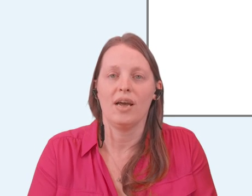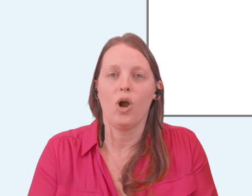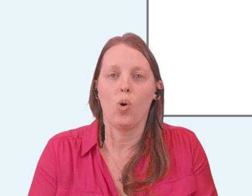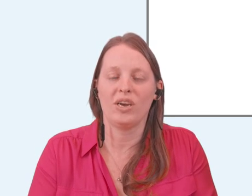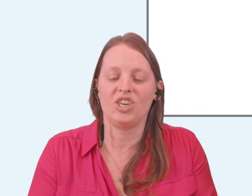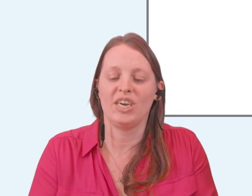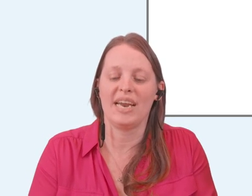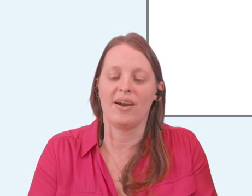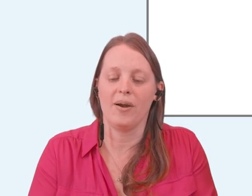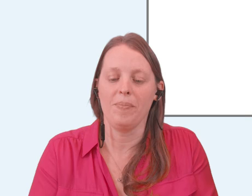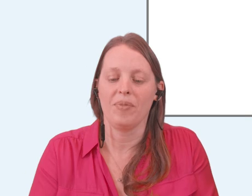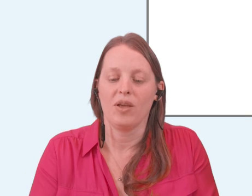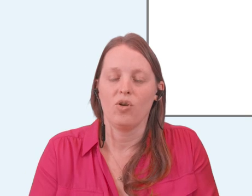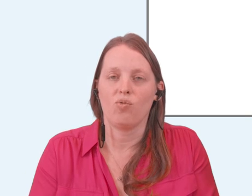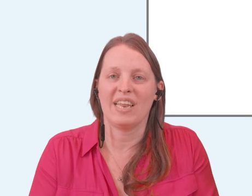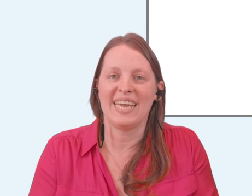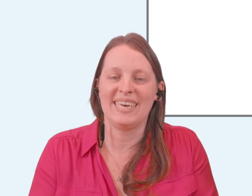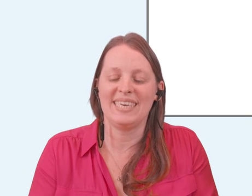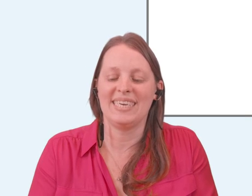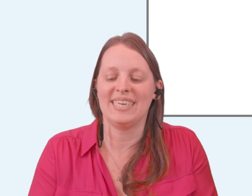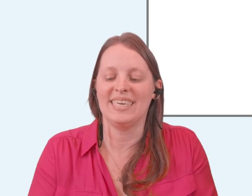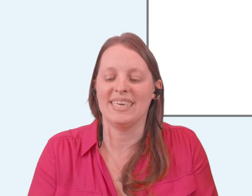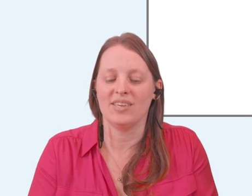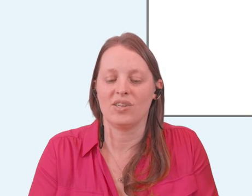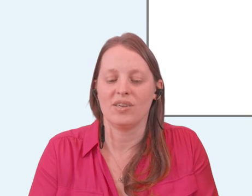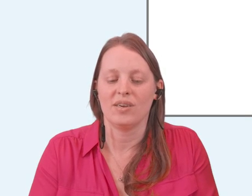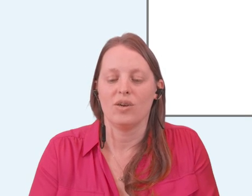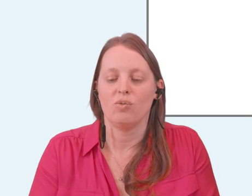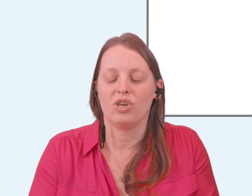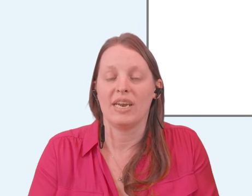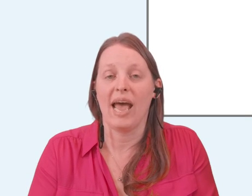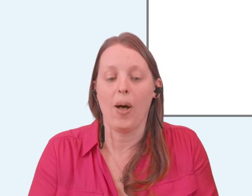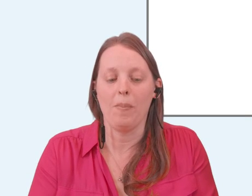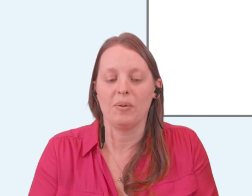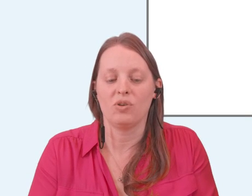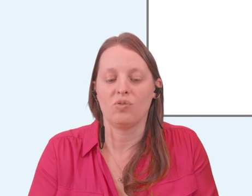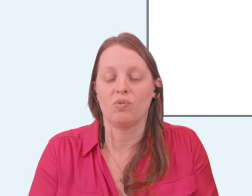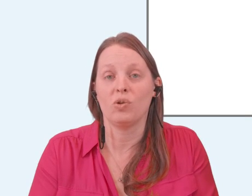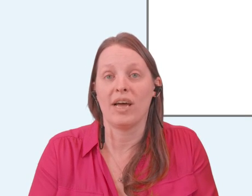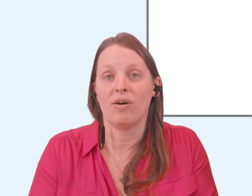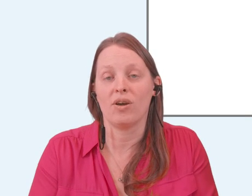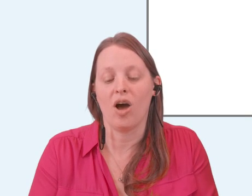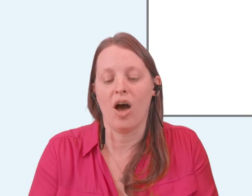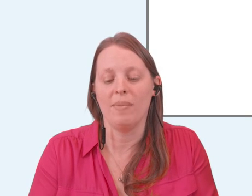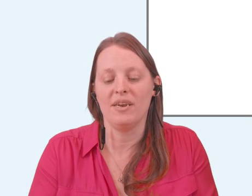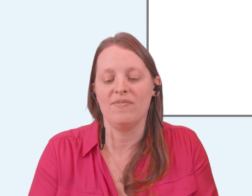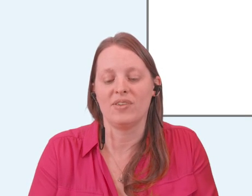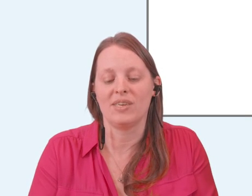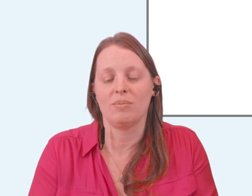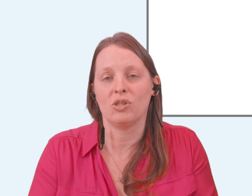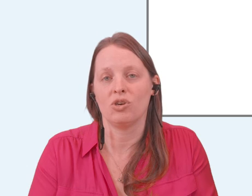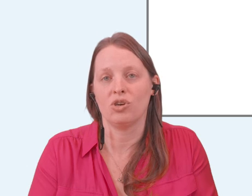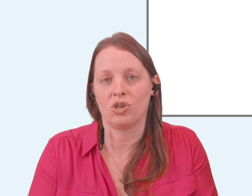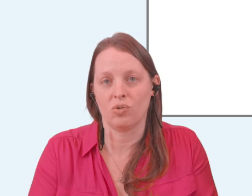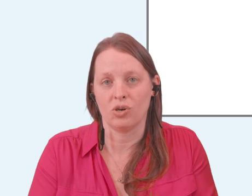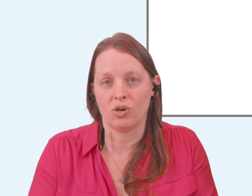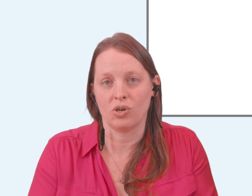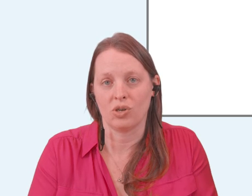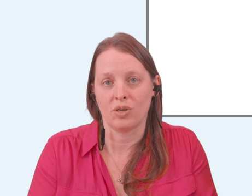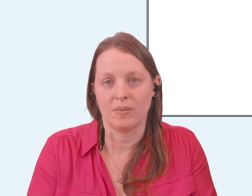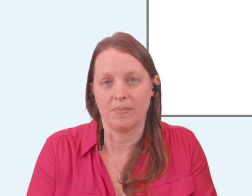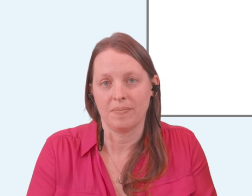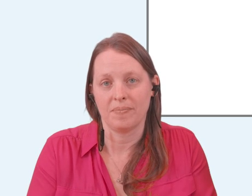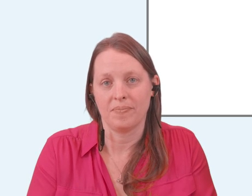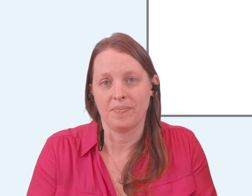short questionnaire related to dizziness which can help to rule out common vestibular